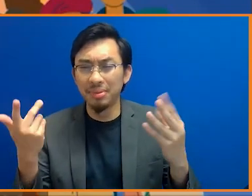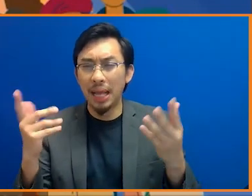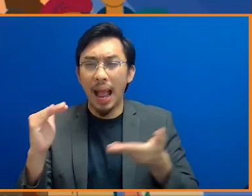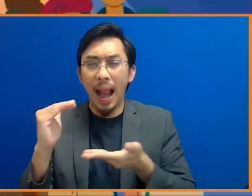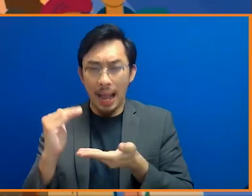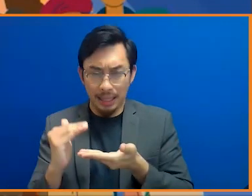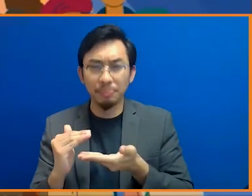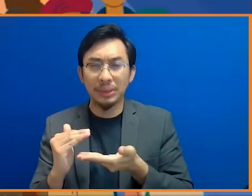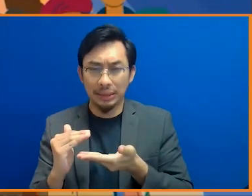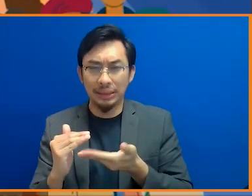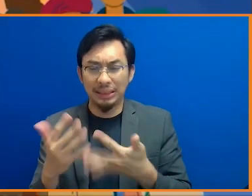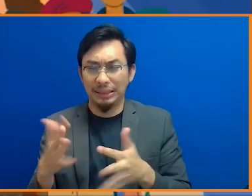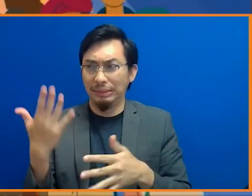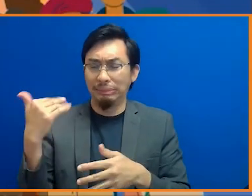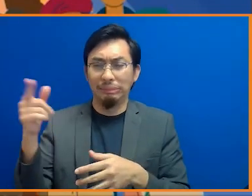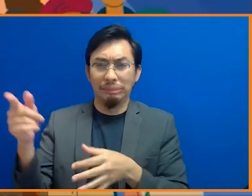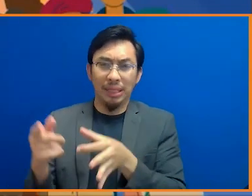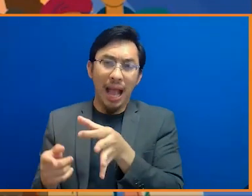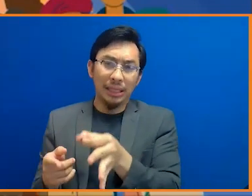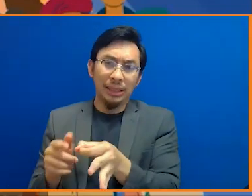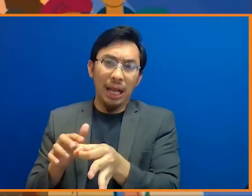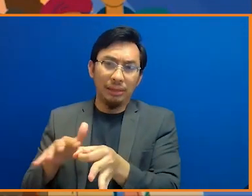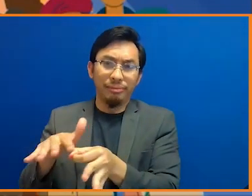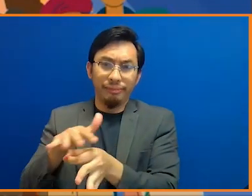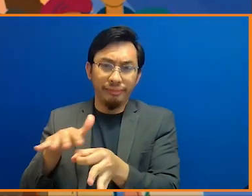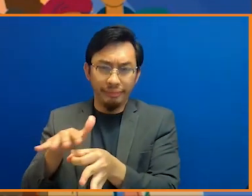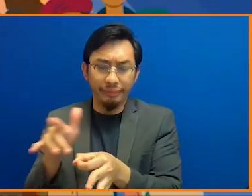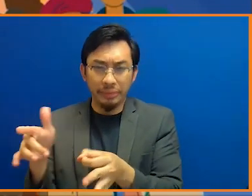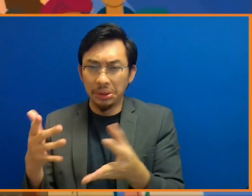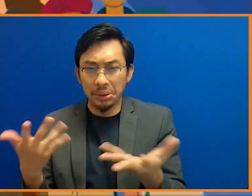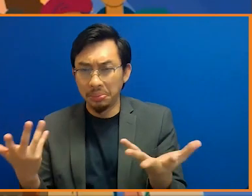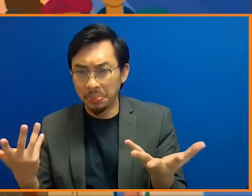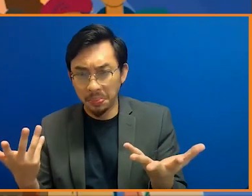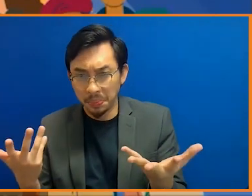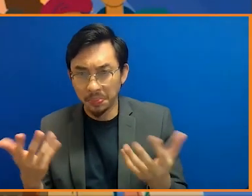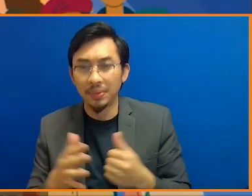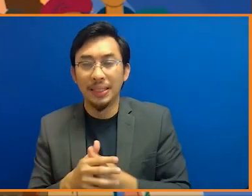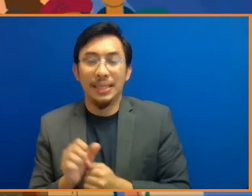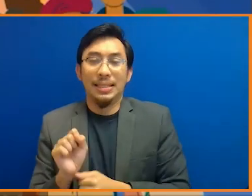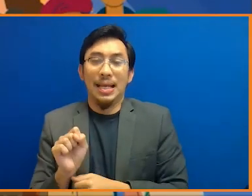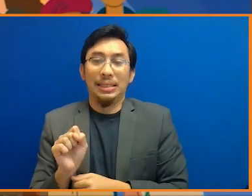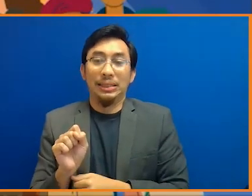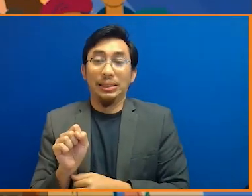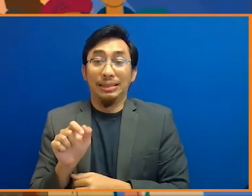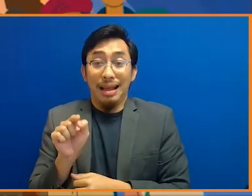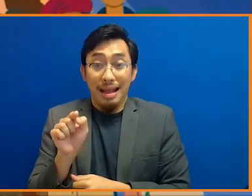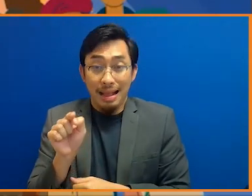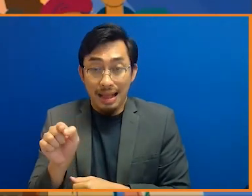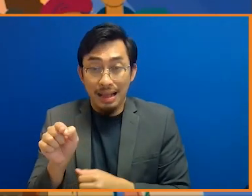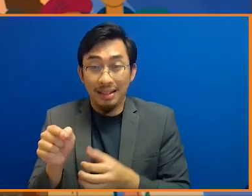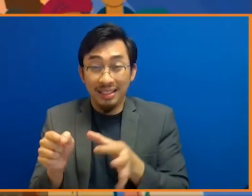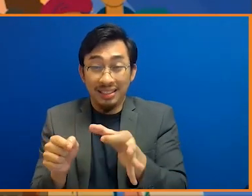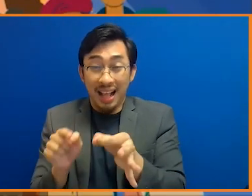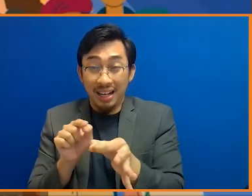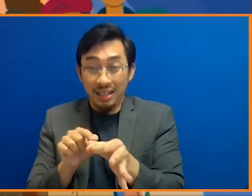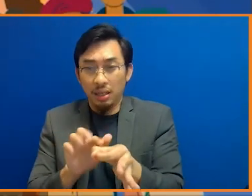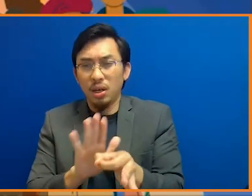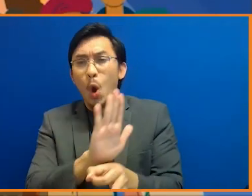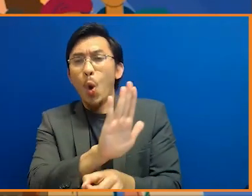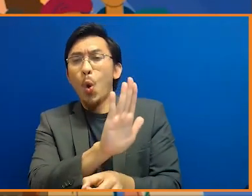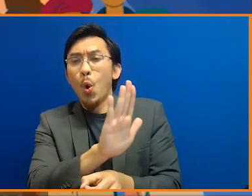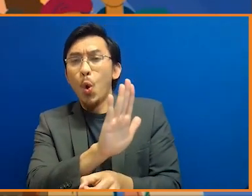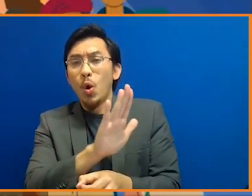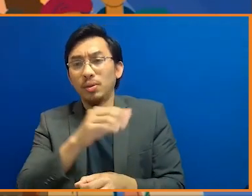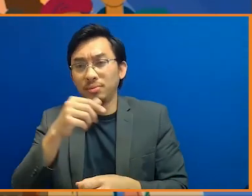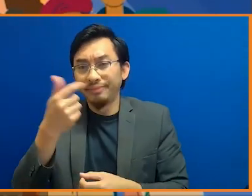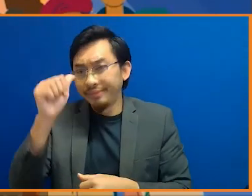or very limited research has been done in that small island. Probably one of the reason is that small island is belong